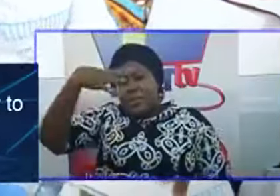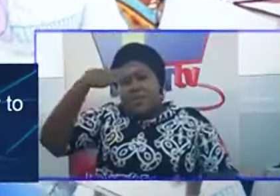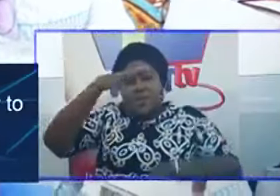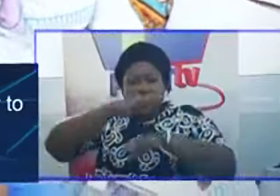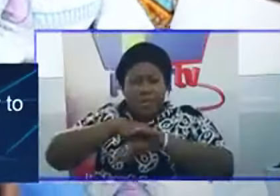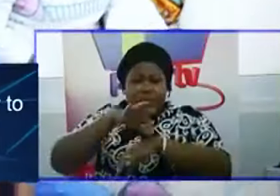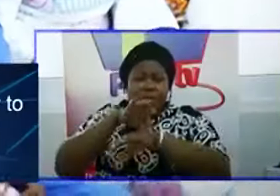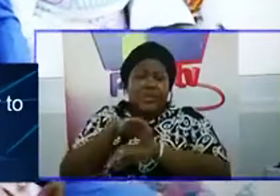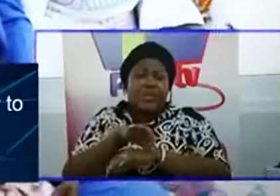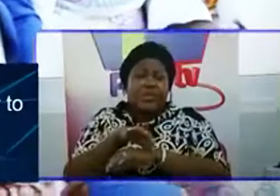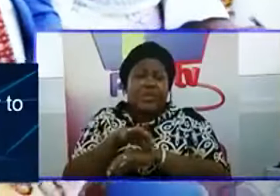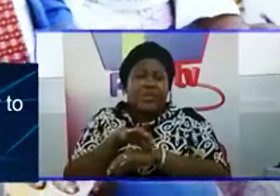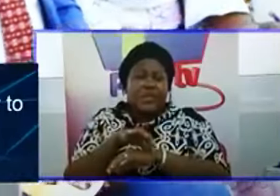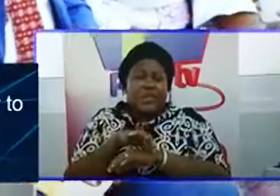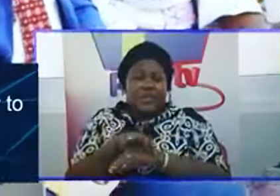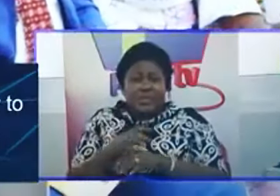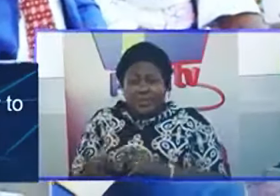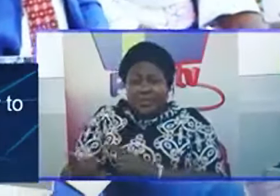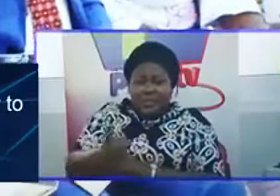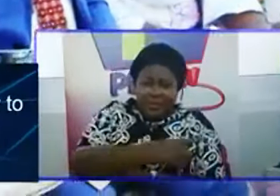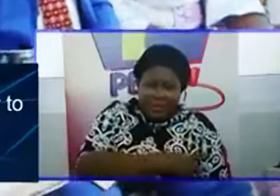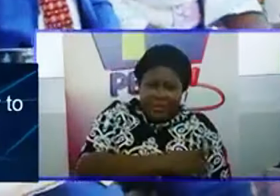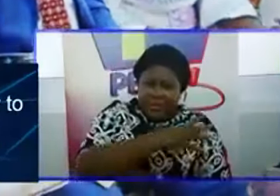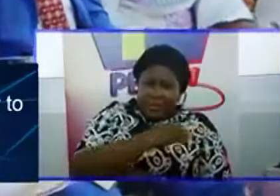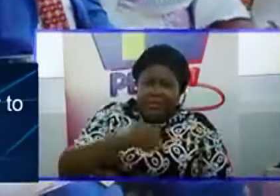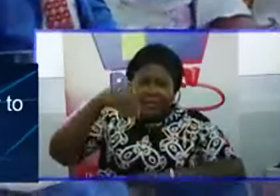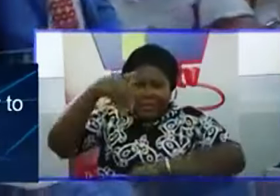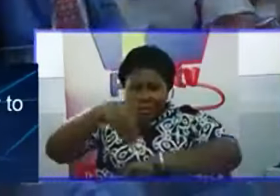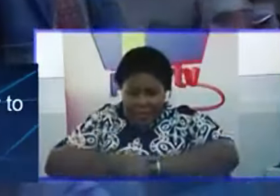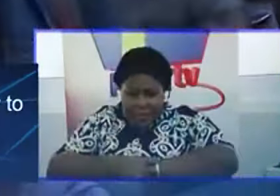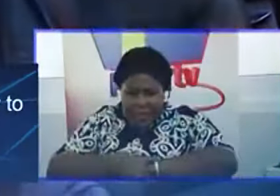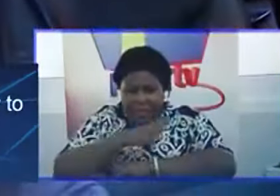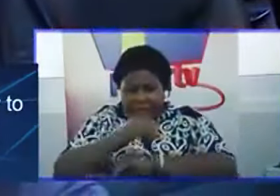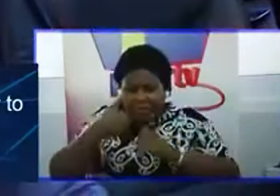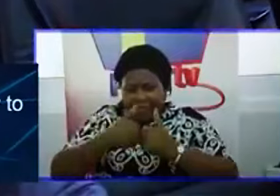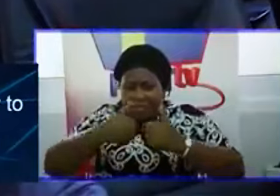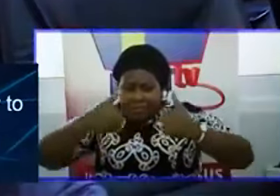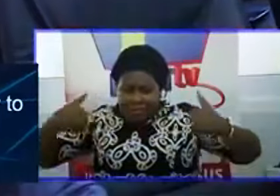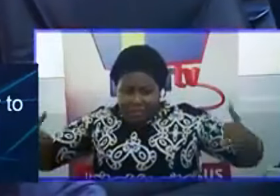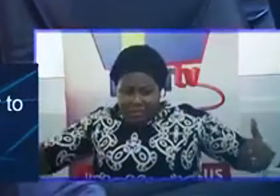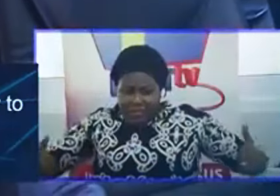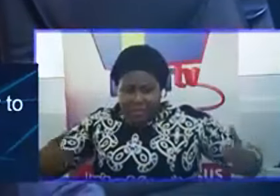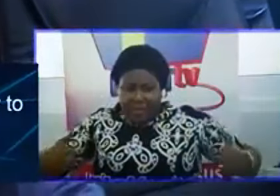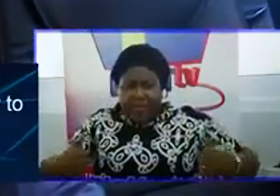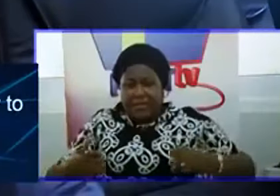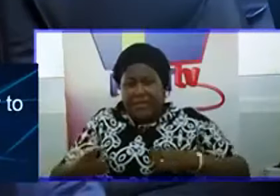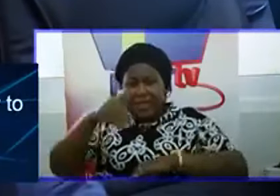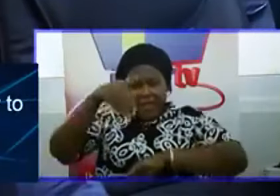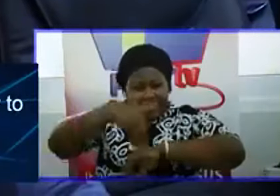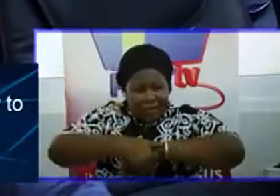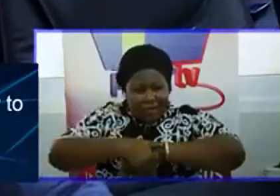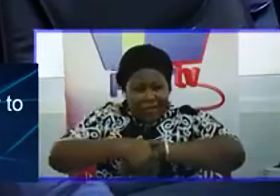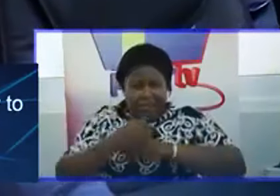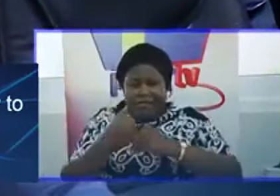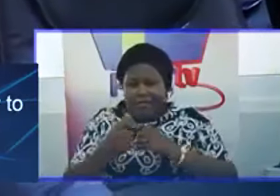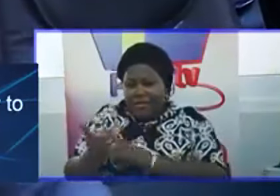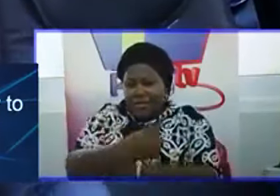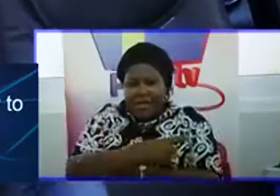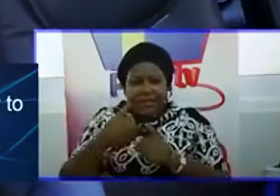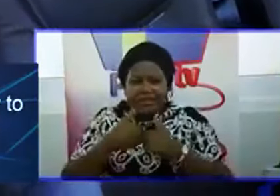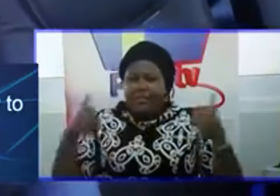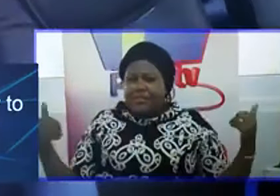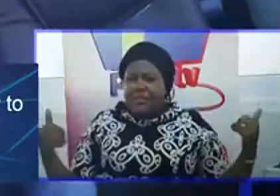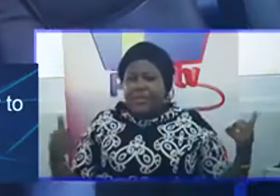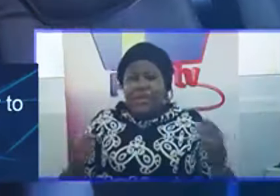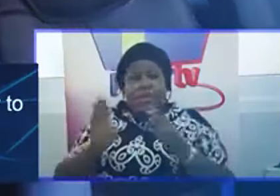to govern the day and the night, and to separate light from darkness. God saw that